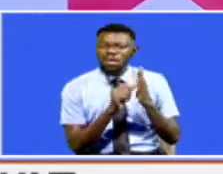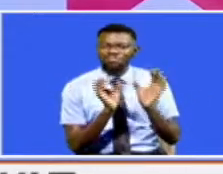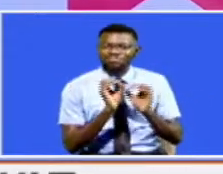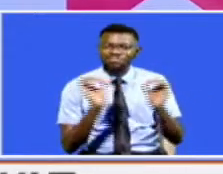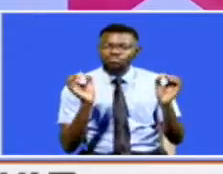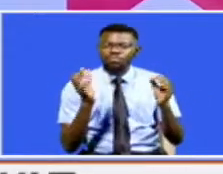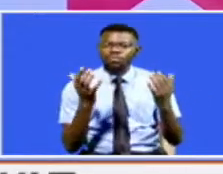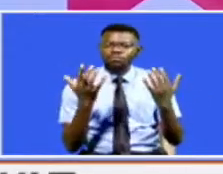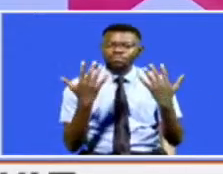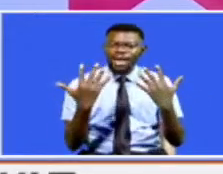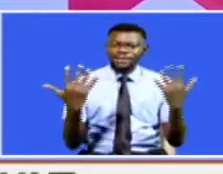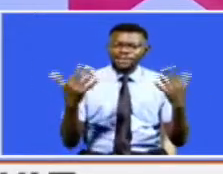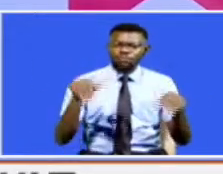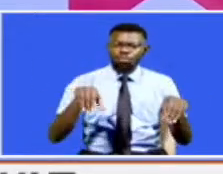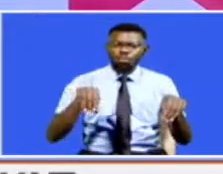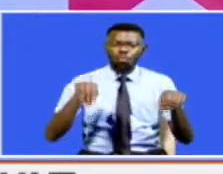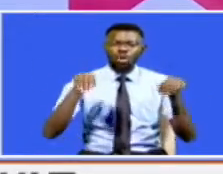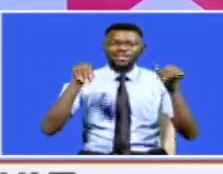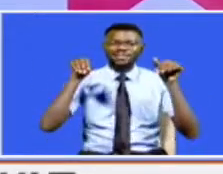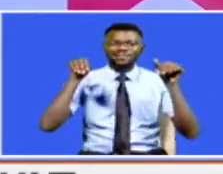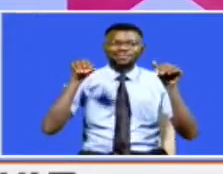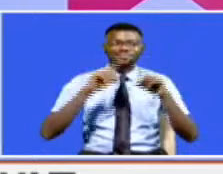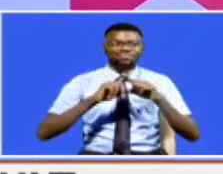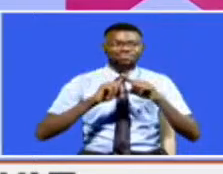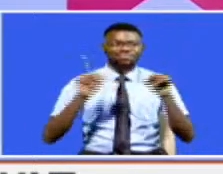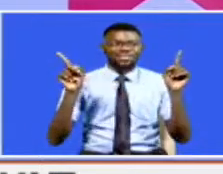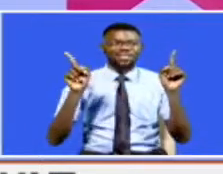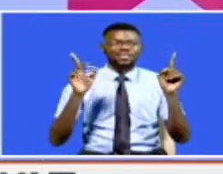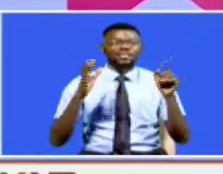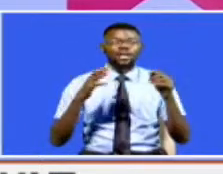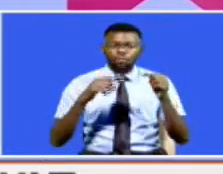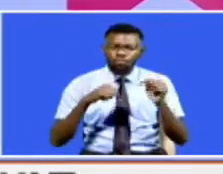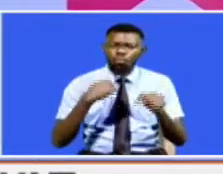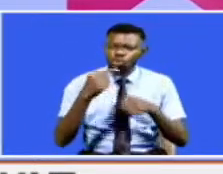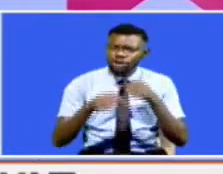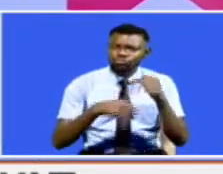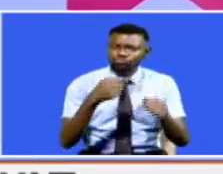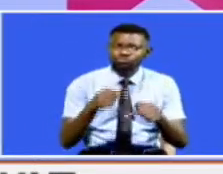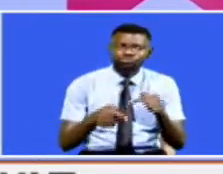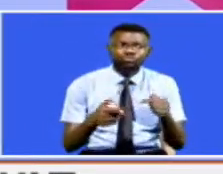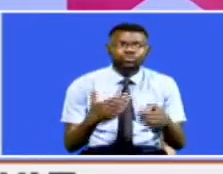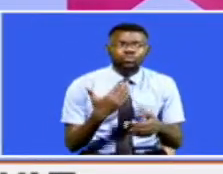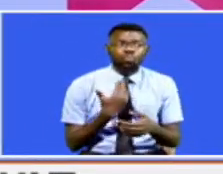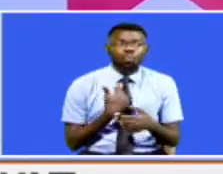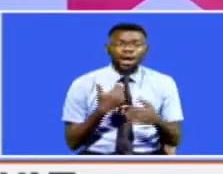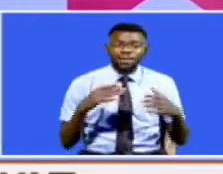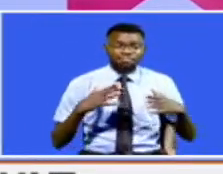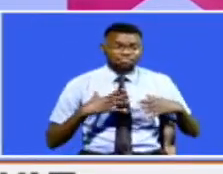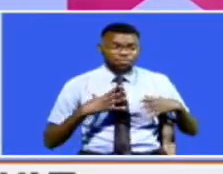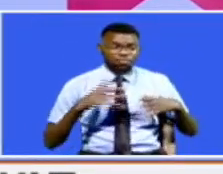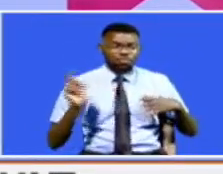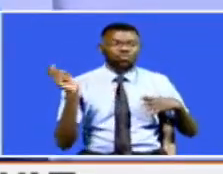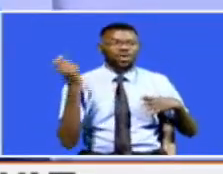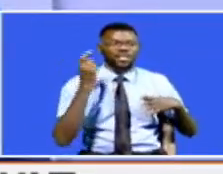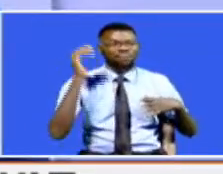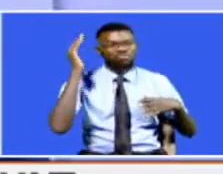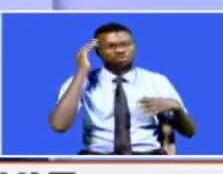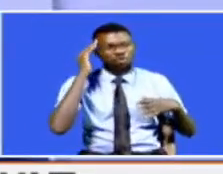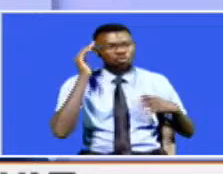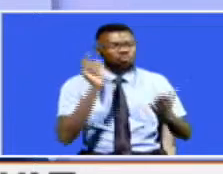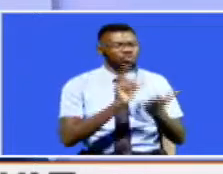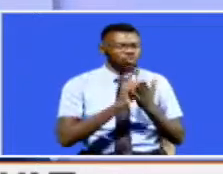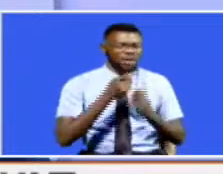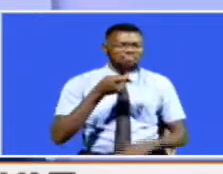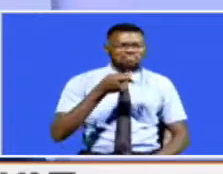longer term loans, these shorter term working capital loans are still coming through to help Kenyans, and they are able to repay those loans. Very